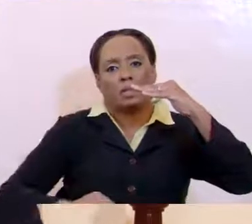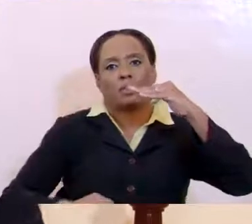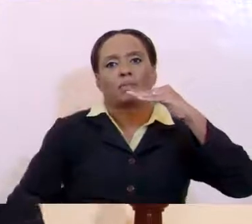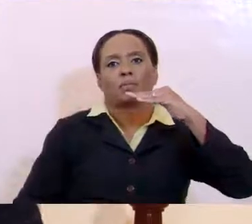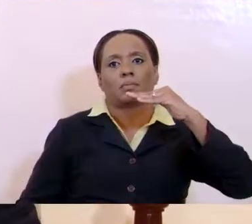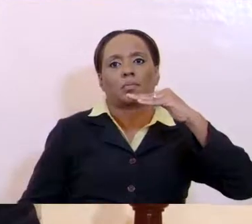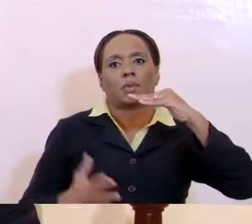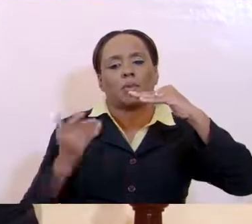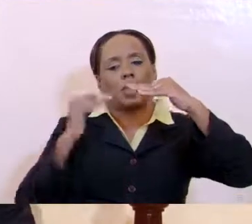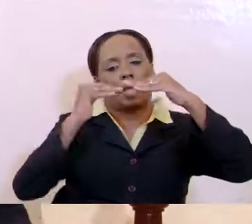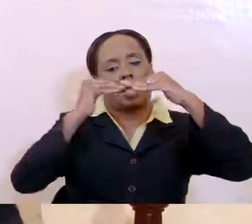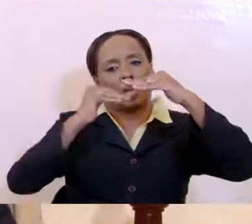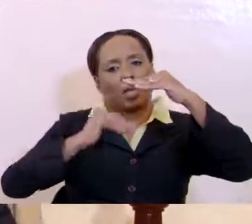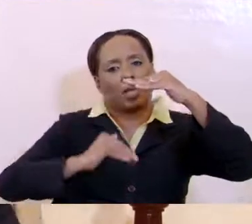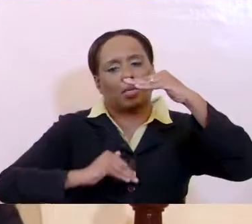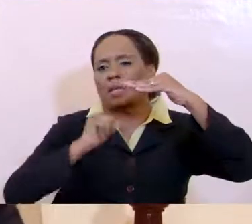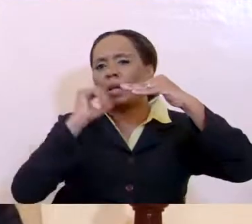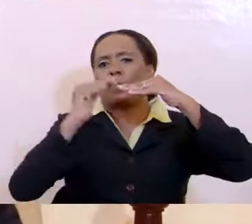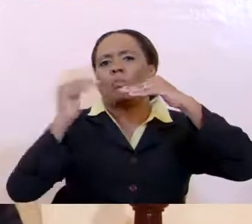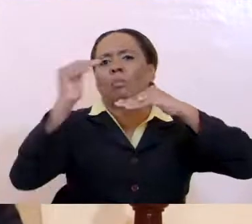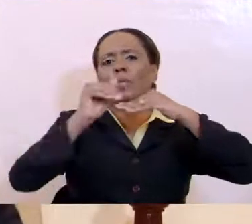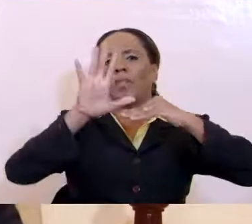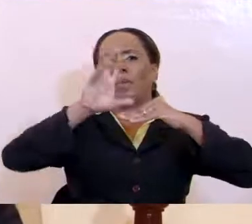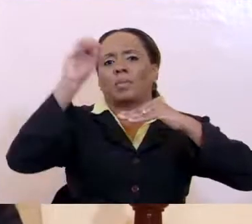to keep that there.